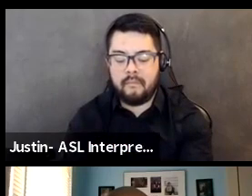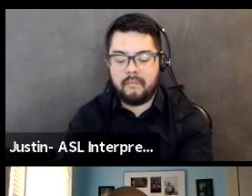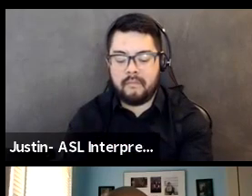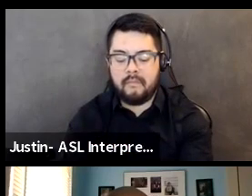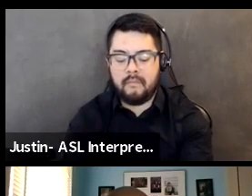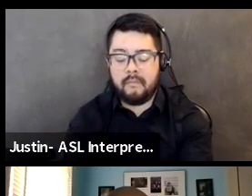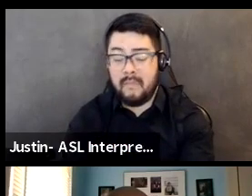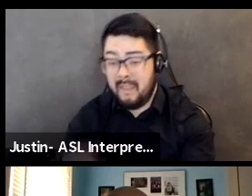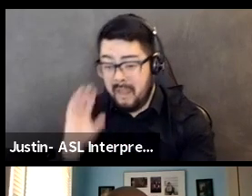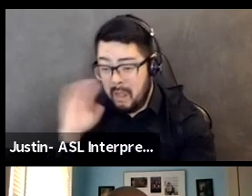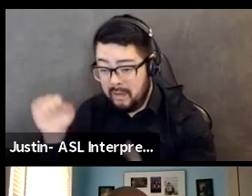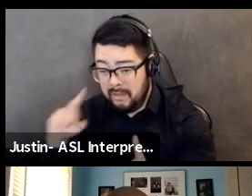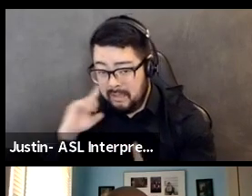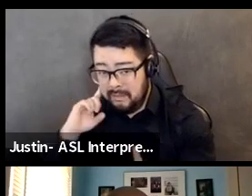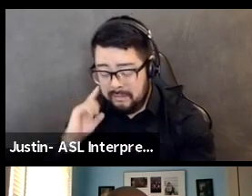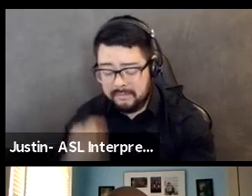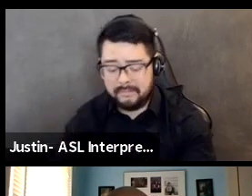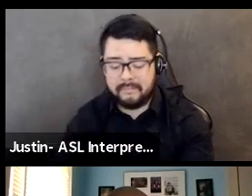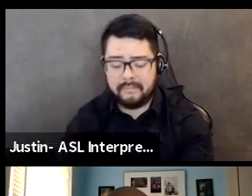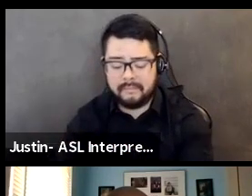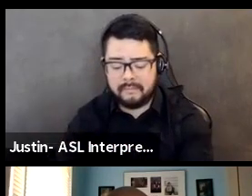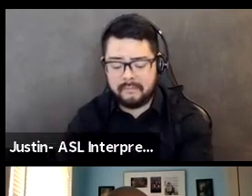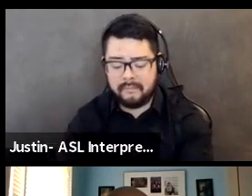mr major can you hear me